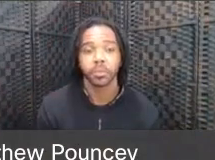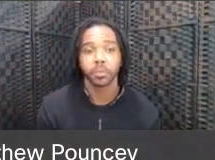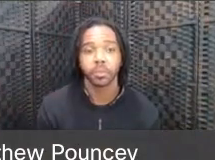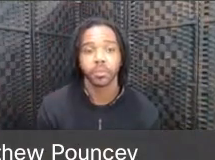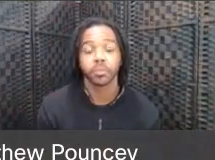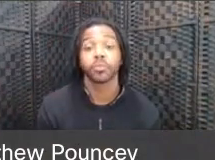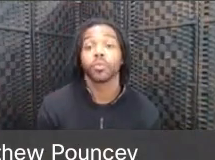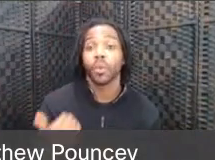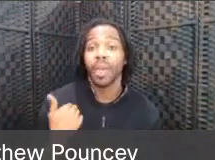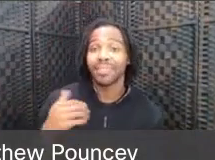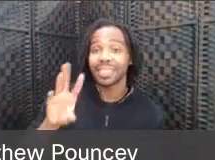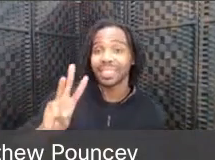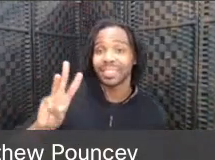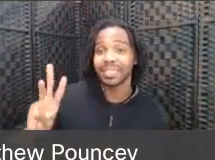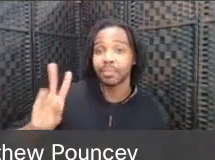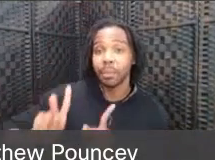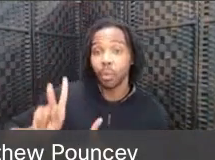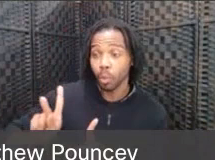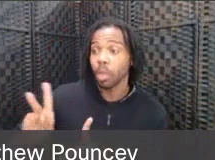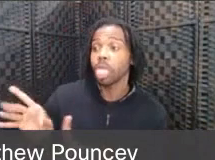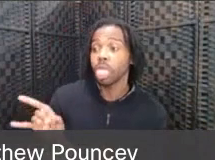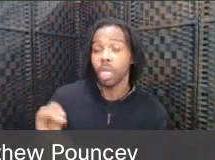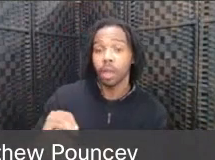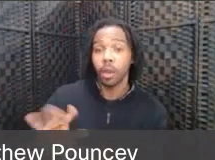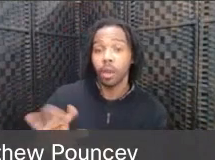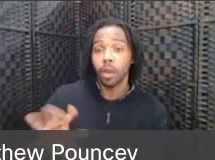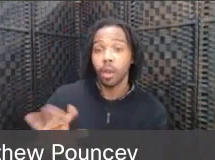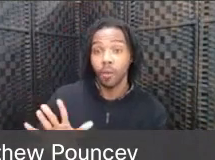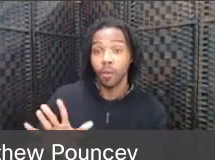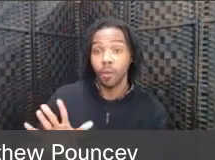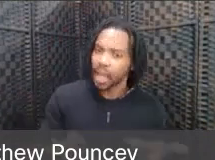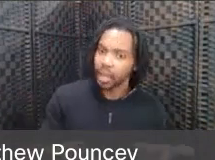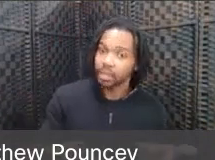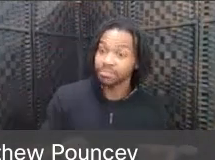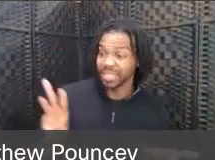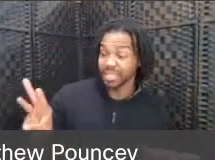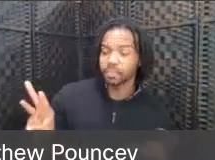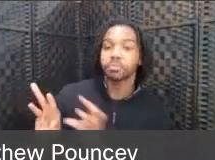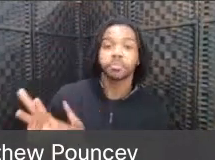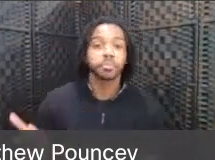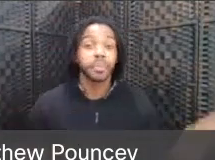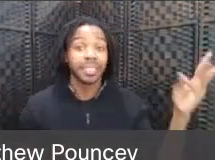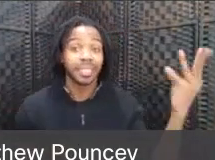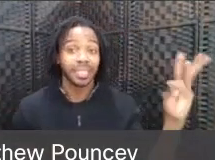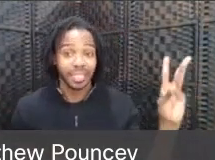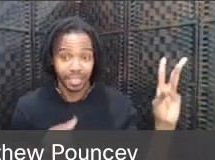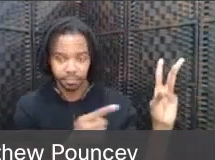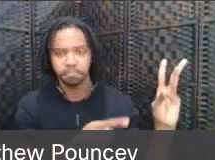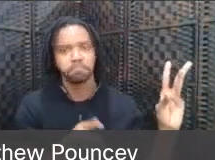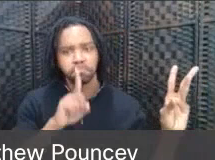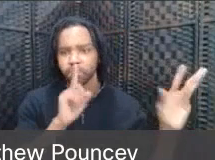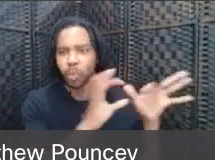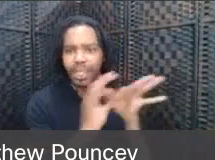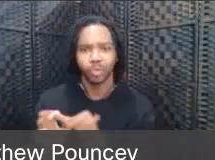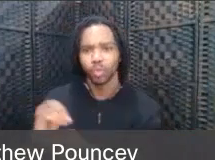66 people who have had COVID have died. However, of those, 16 have been confirmed as not COVID related. And